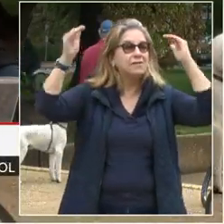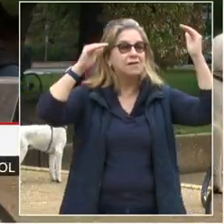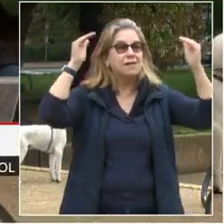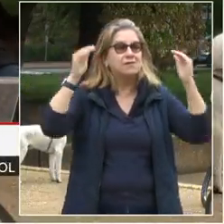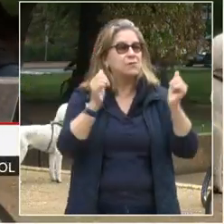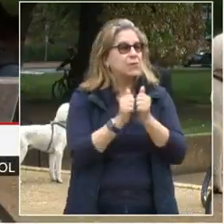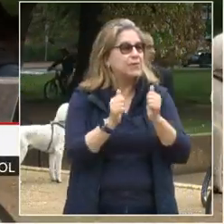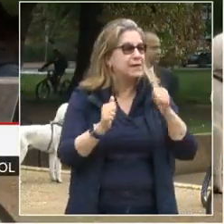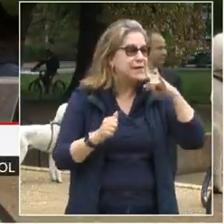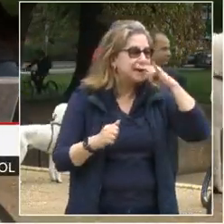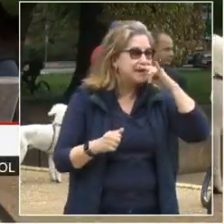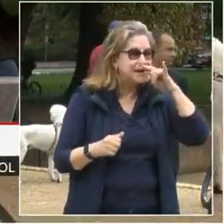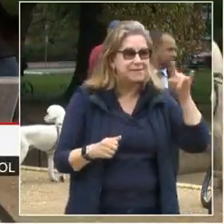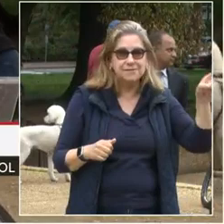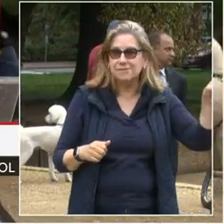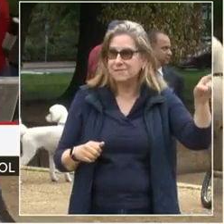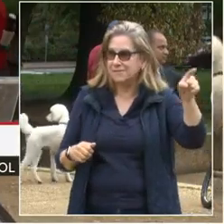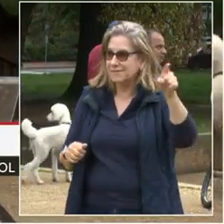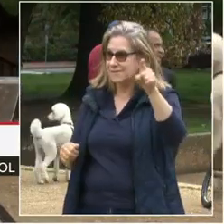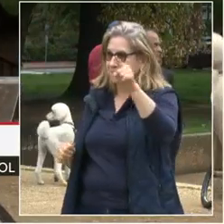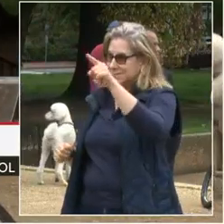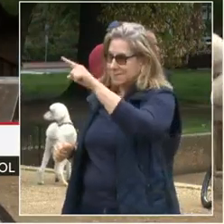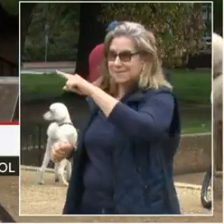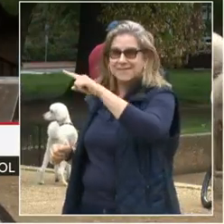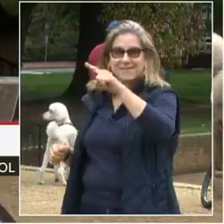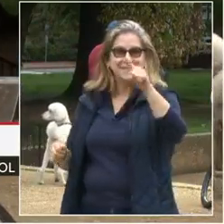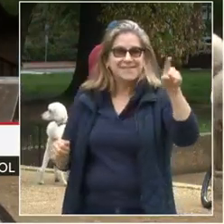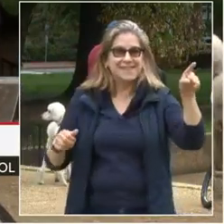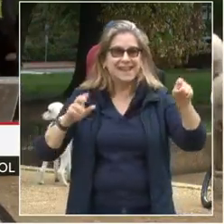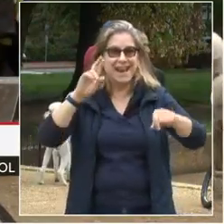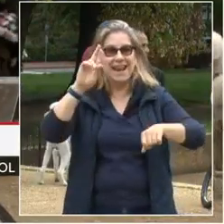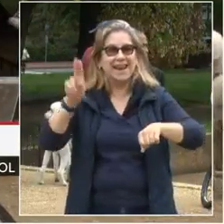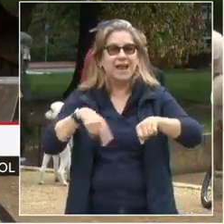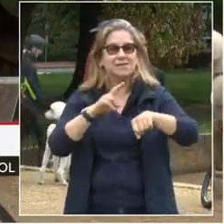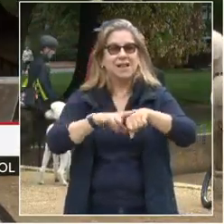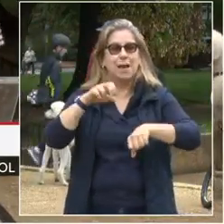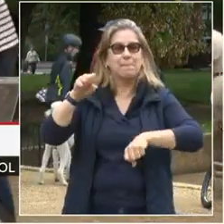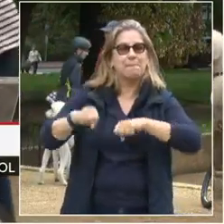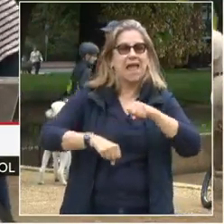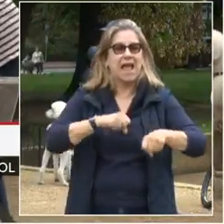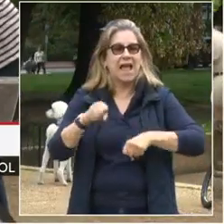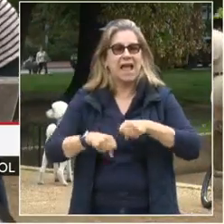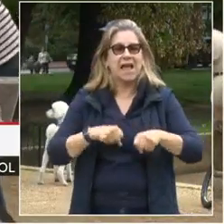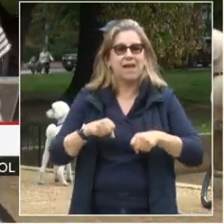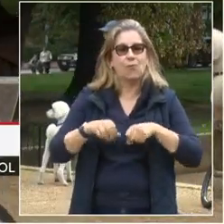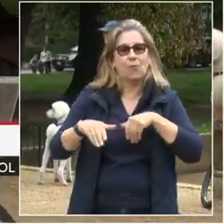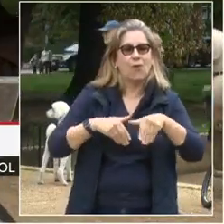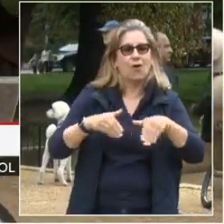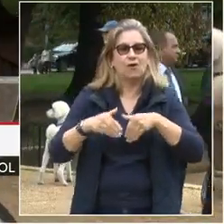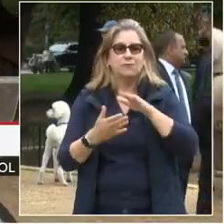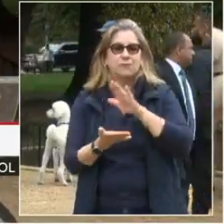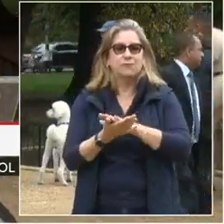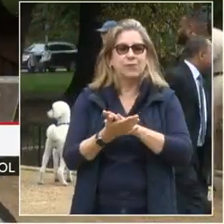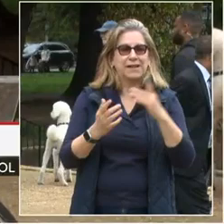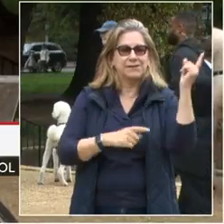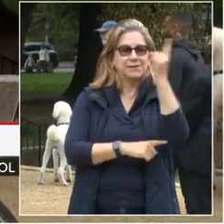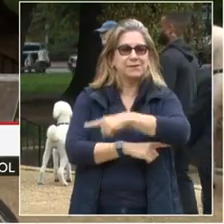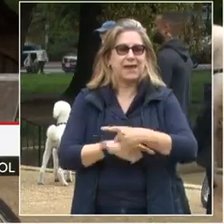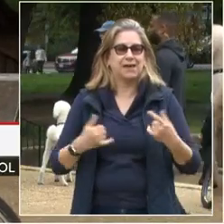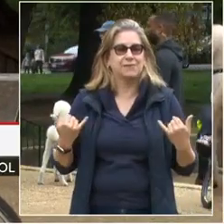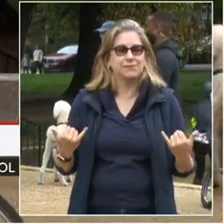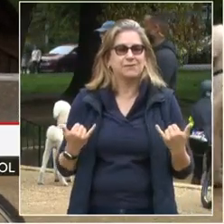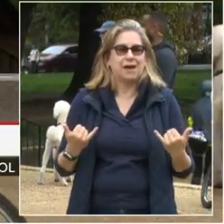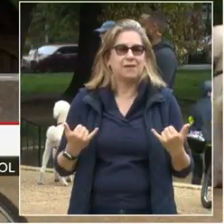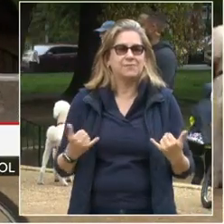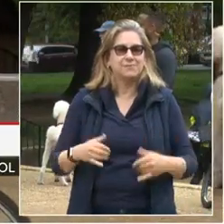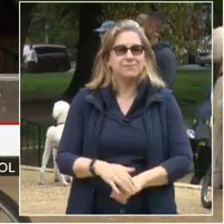celebrate National Bike and Roll to School Day. And I am here, as Charles said, from the National Center for Safe Routes to